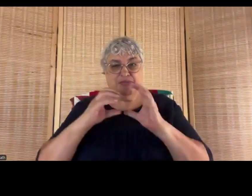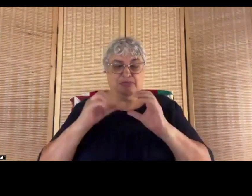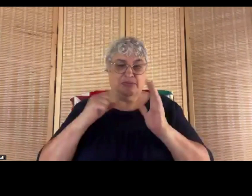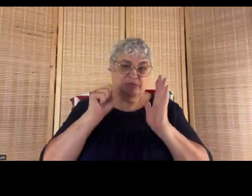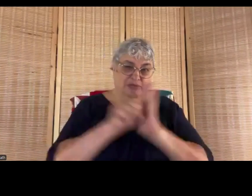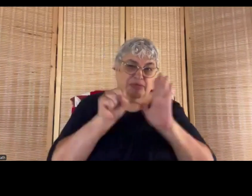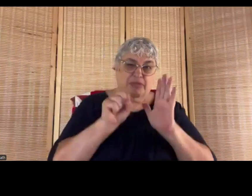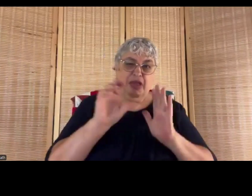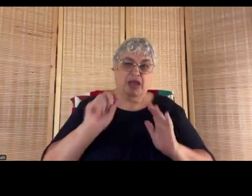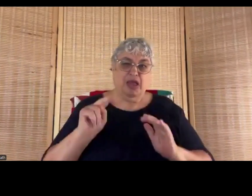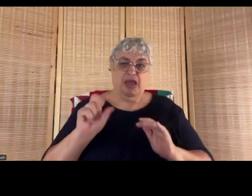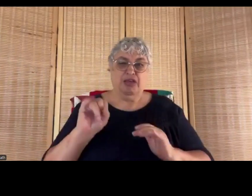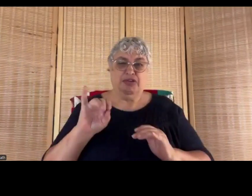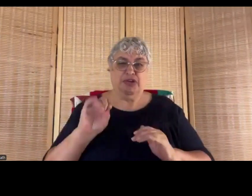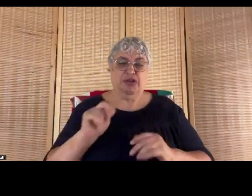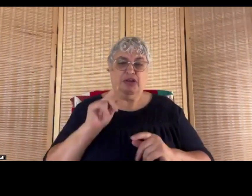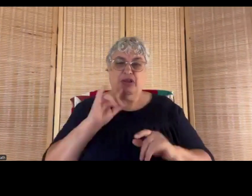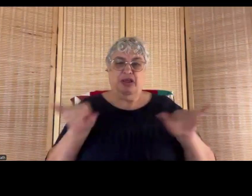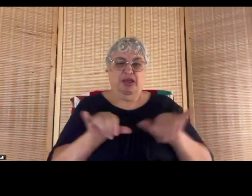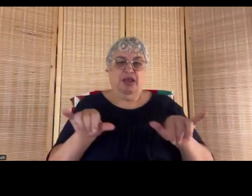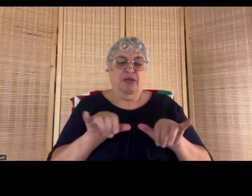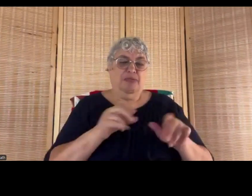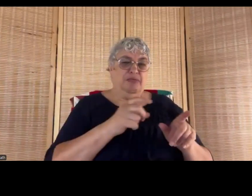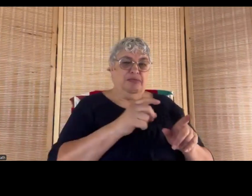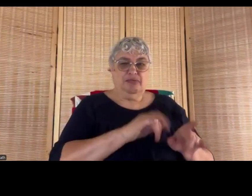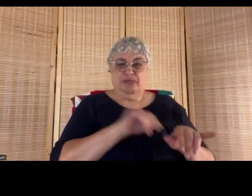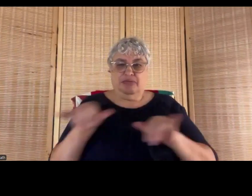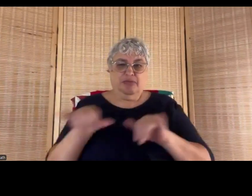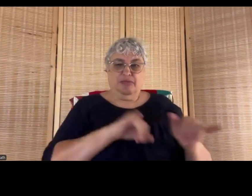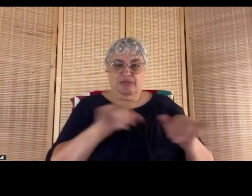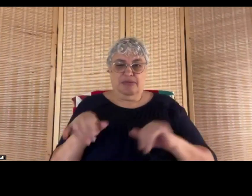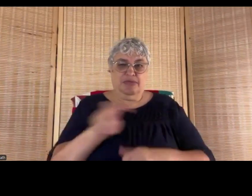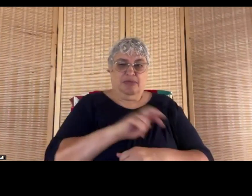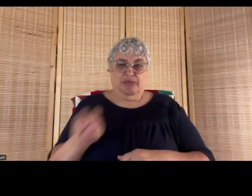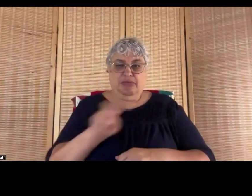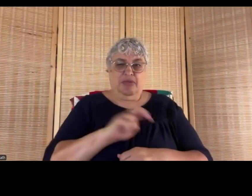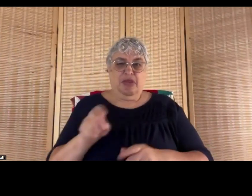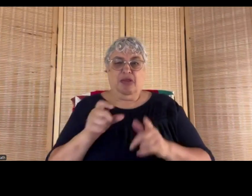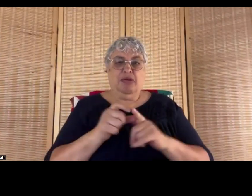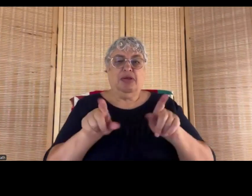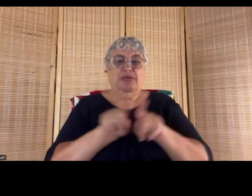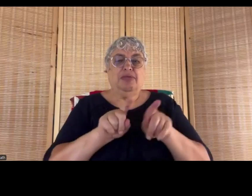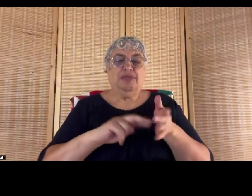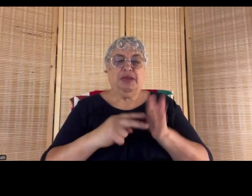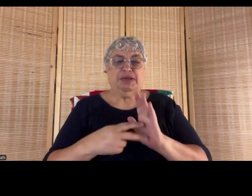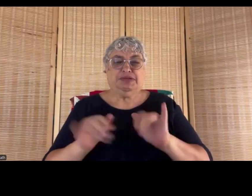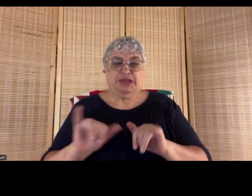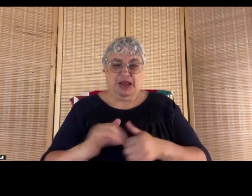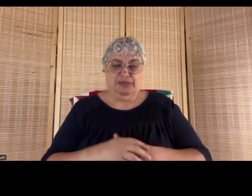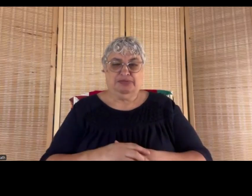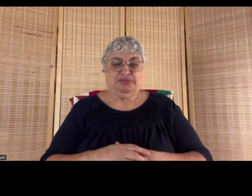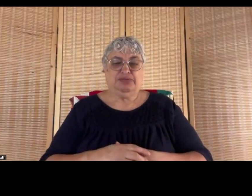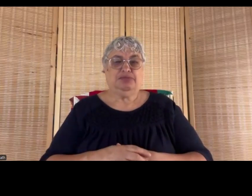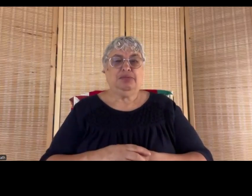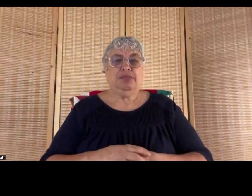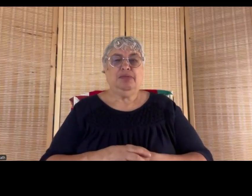really synonyms. You'll hear me use both terms. Also something for you to keep in